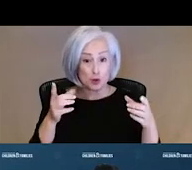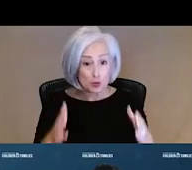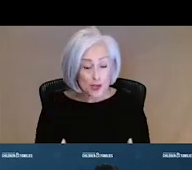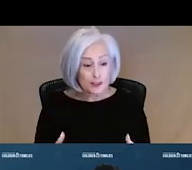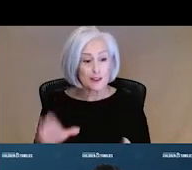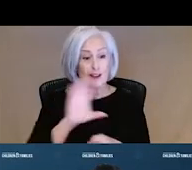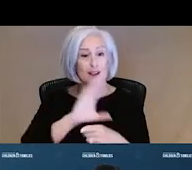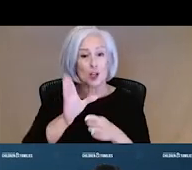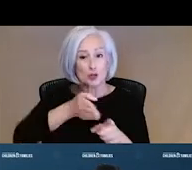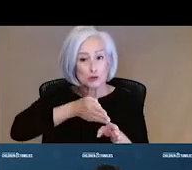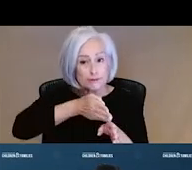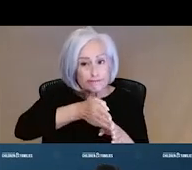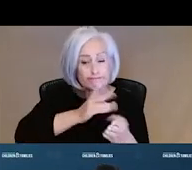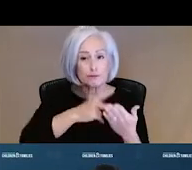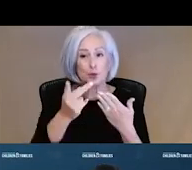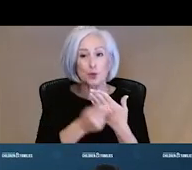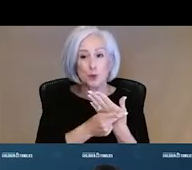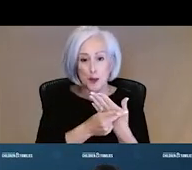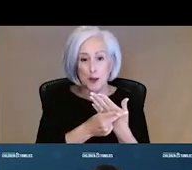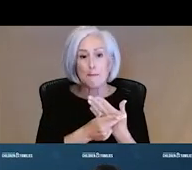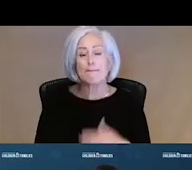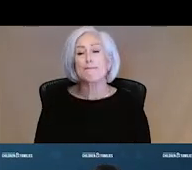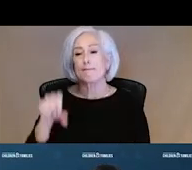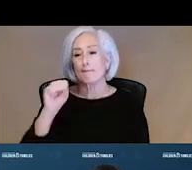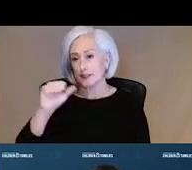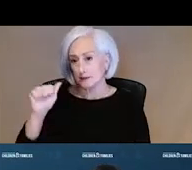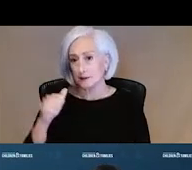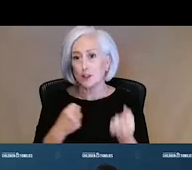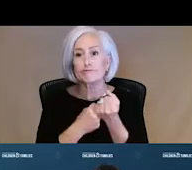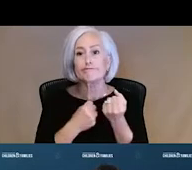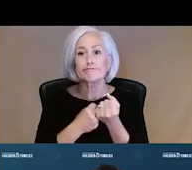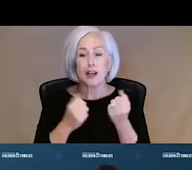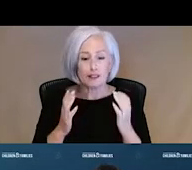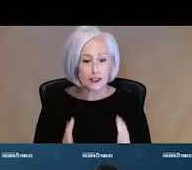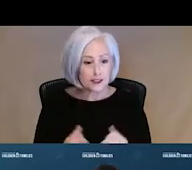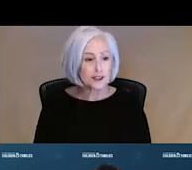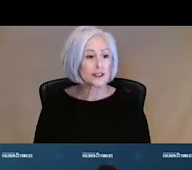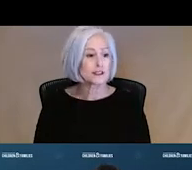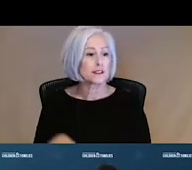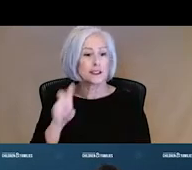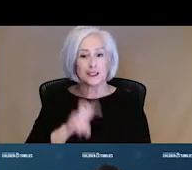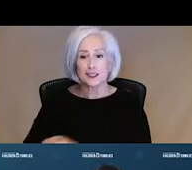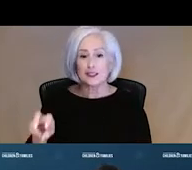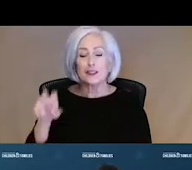specific programs, sexual assault advocates, tribal program specialists.